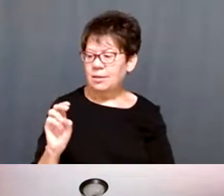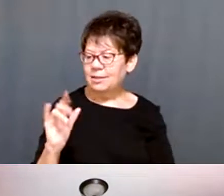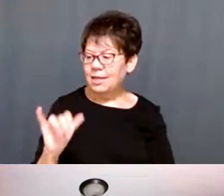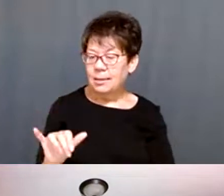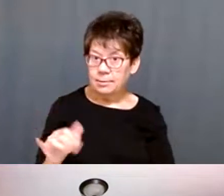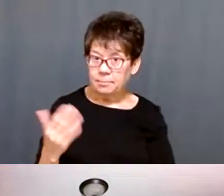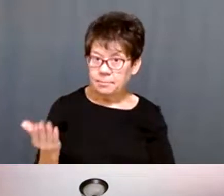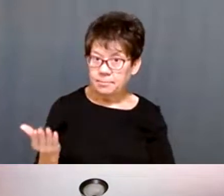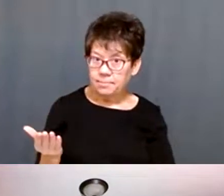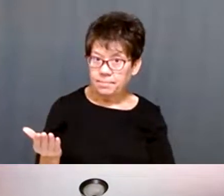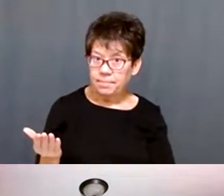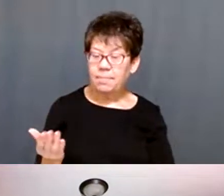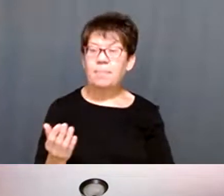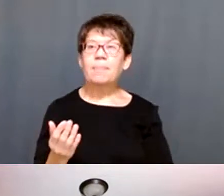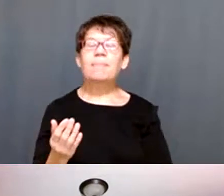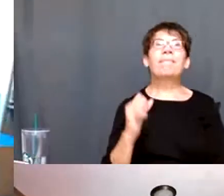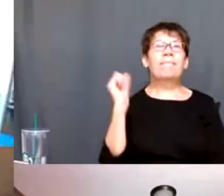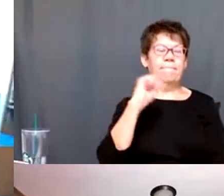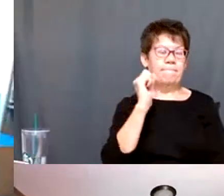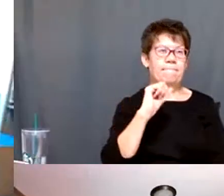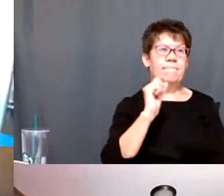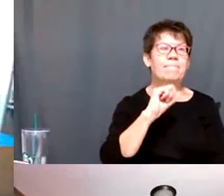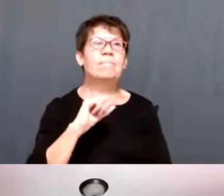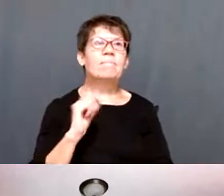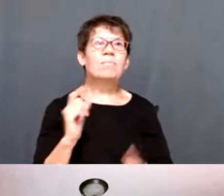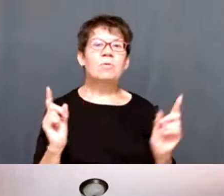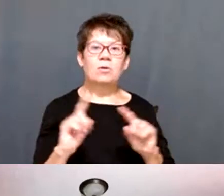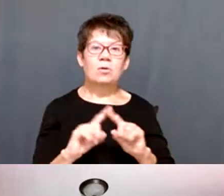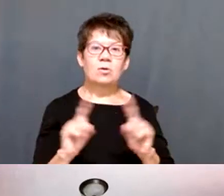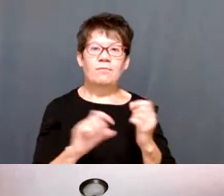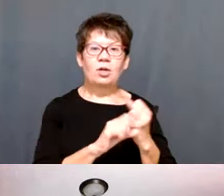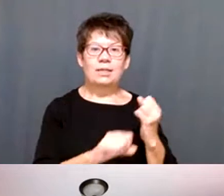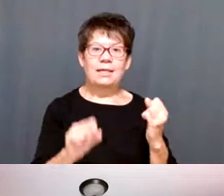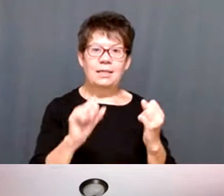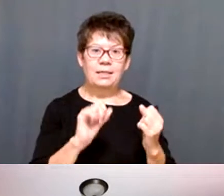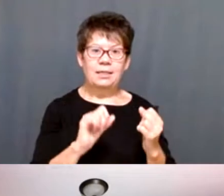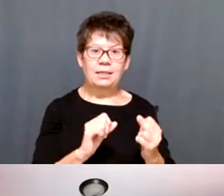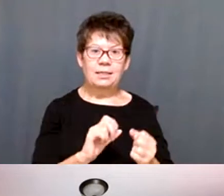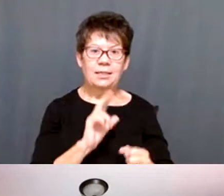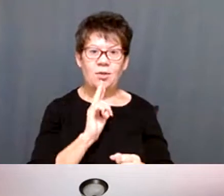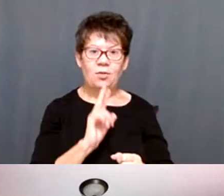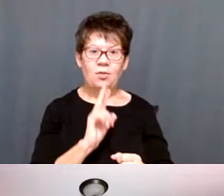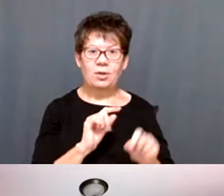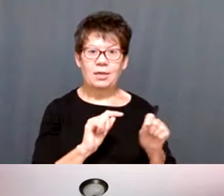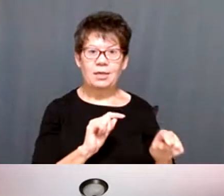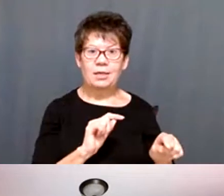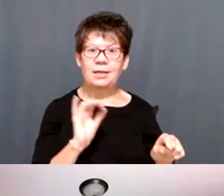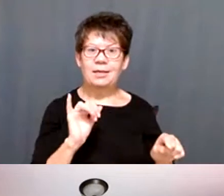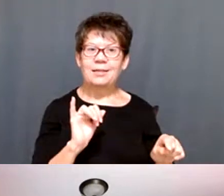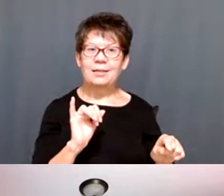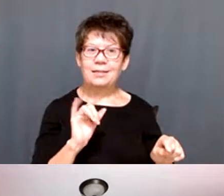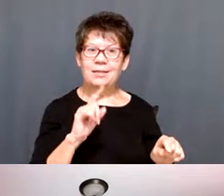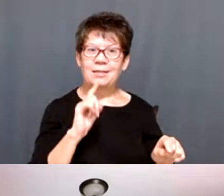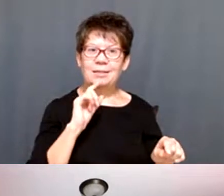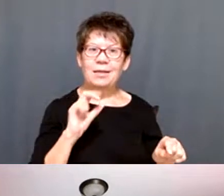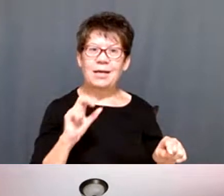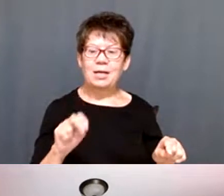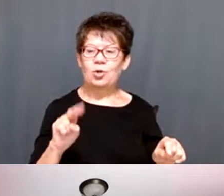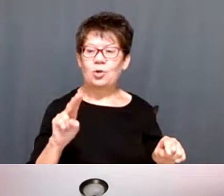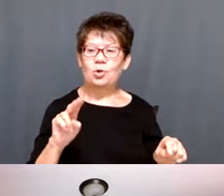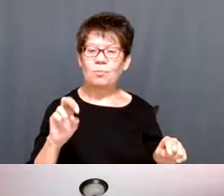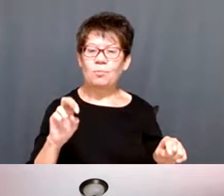one? Yes, so the difference extending out past the age of 3 into the extended option is going to be that numeracy and literacy goal that